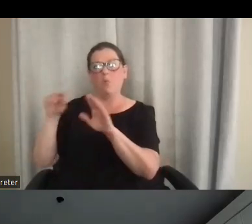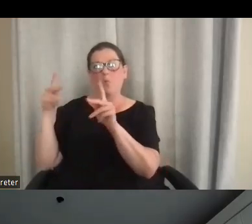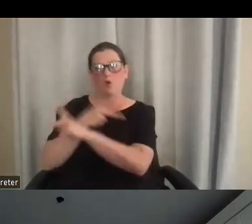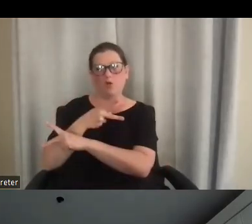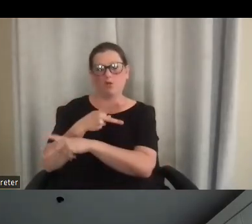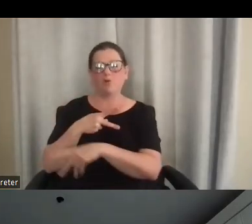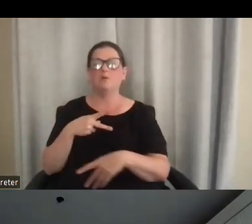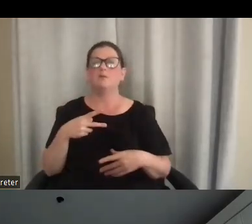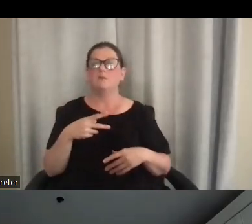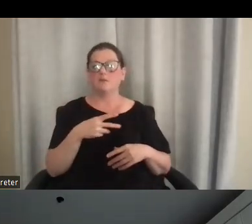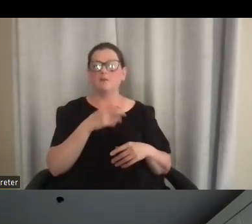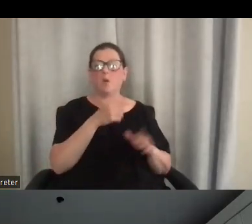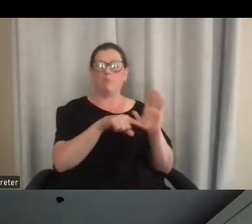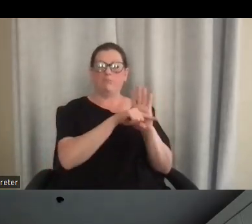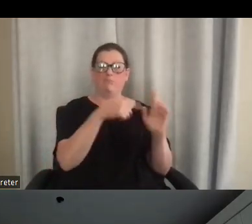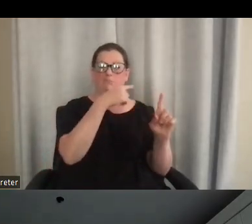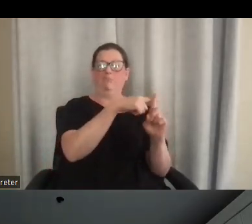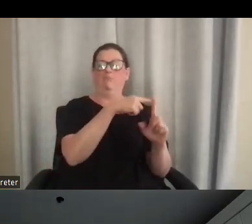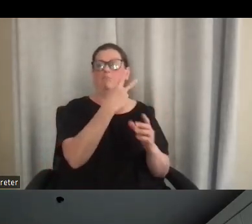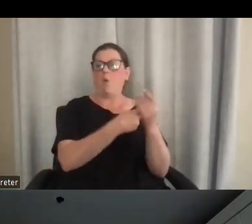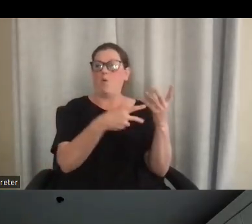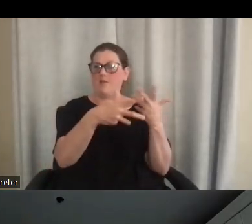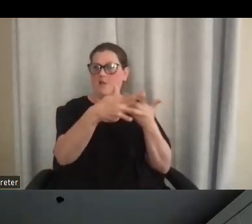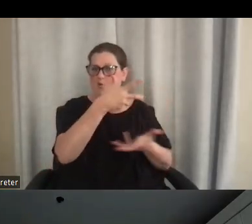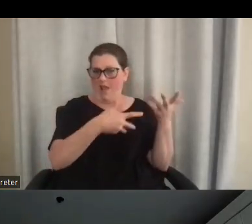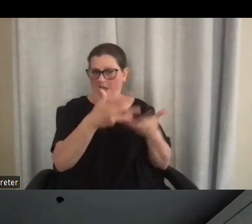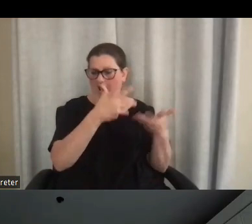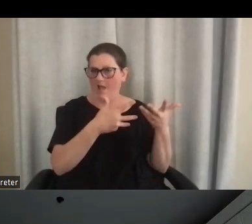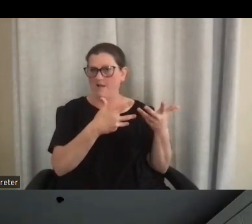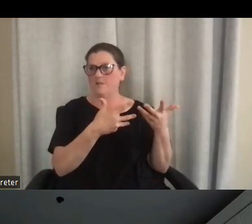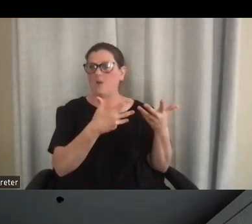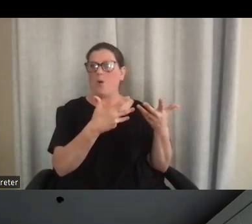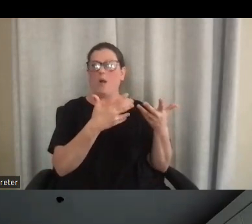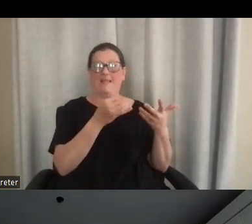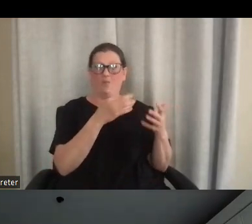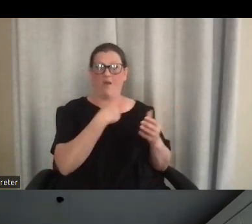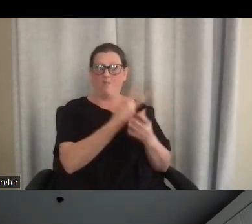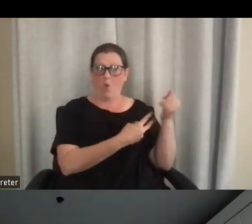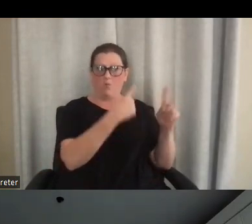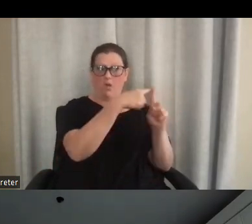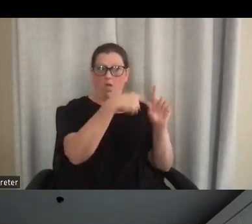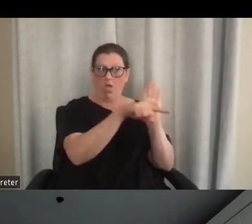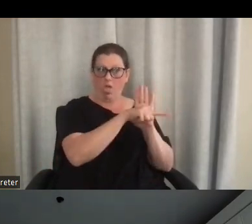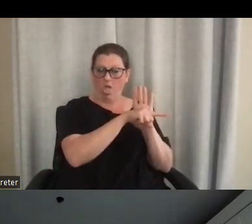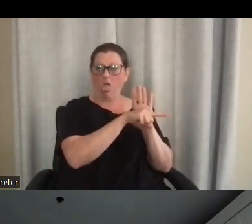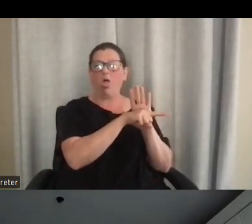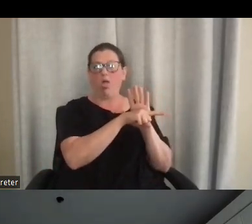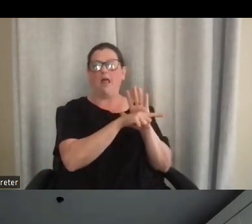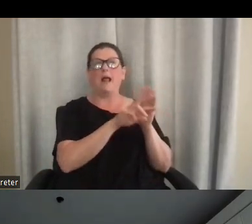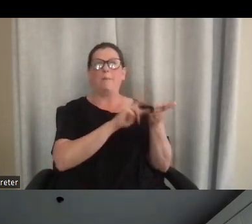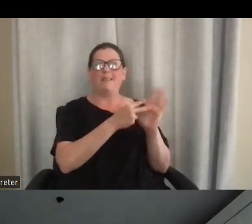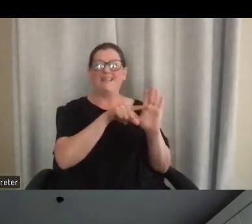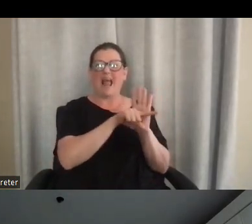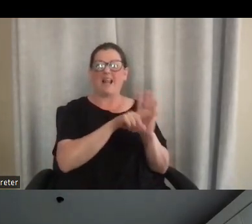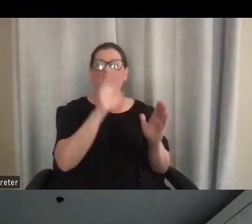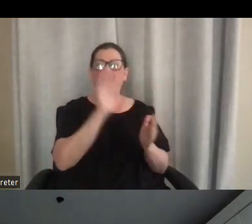And PACEs and ACEs both interact. So the existence of PACEs, when ACEs also exist, decreases the strength of the negative